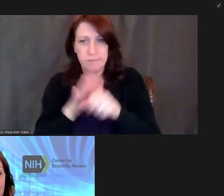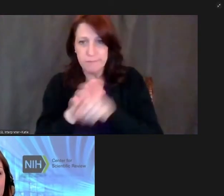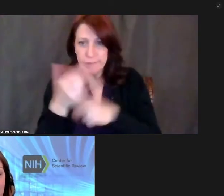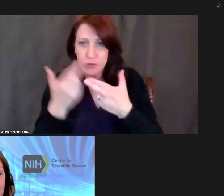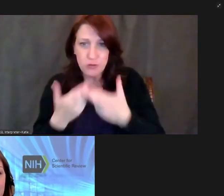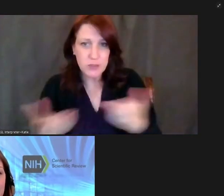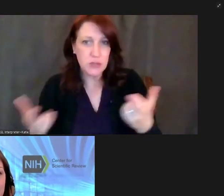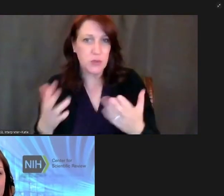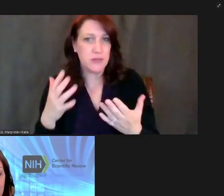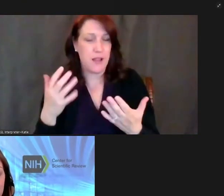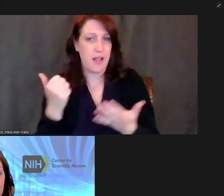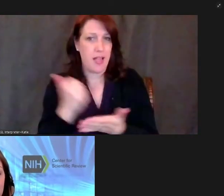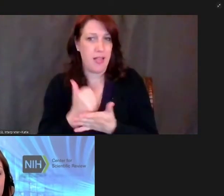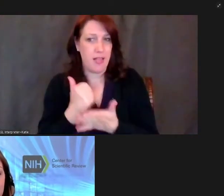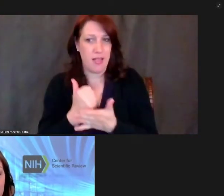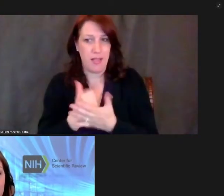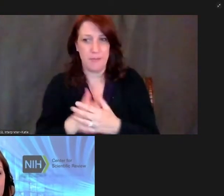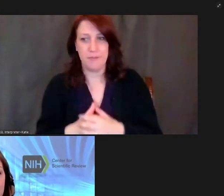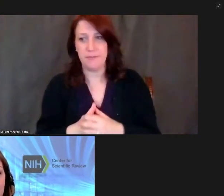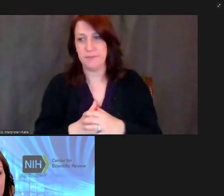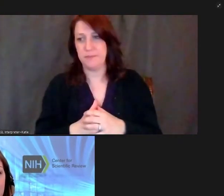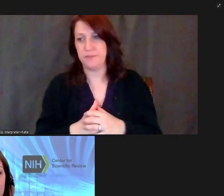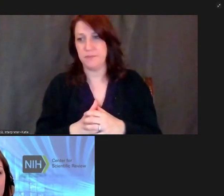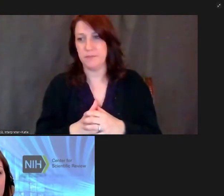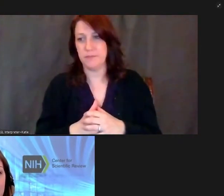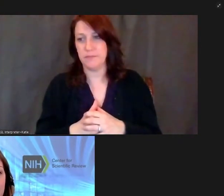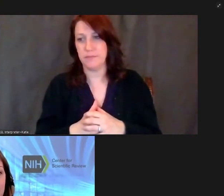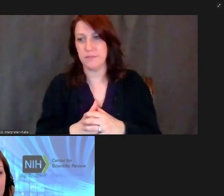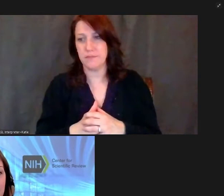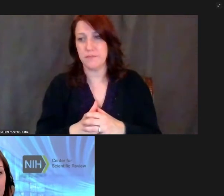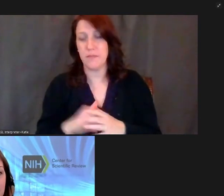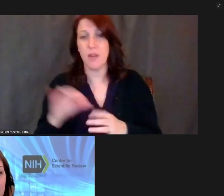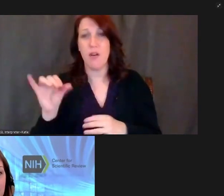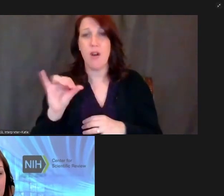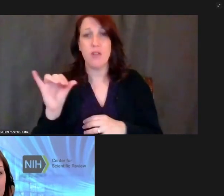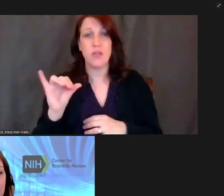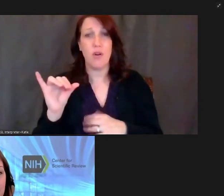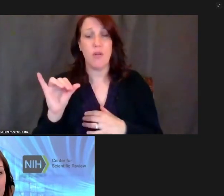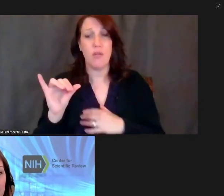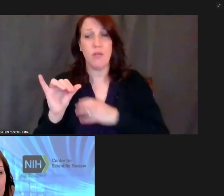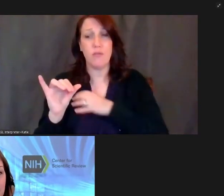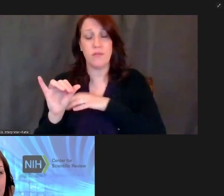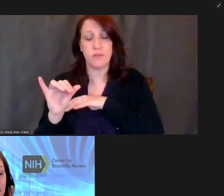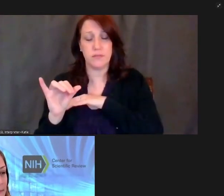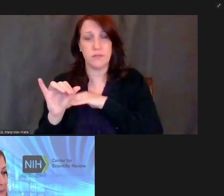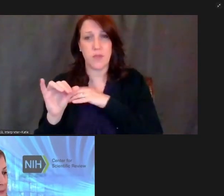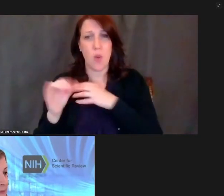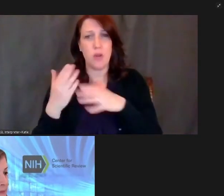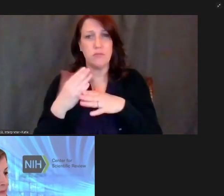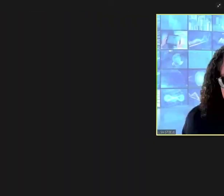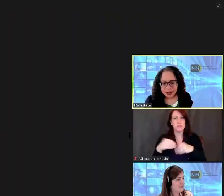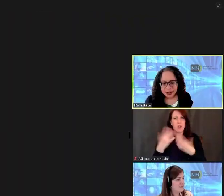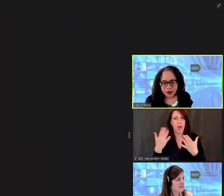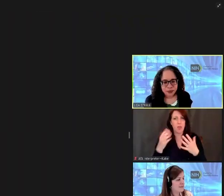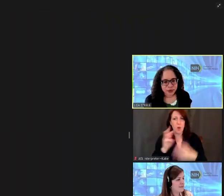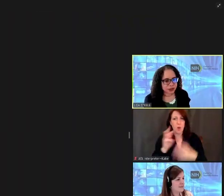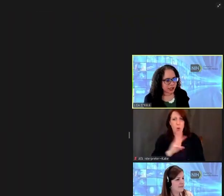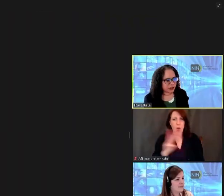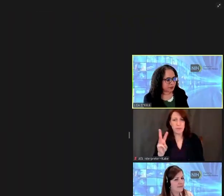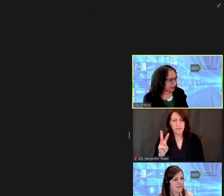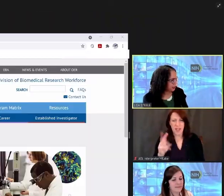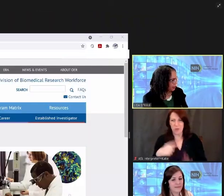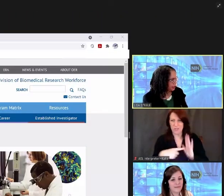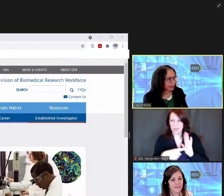you. I also want to share another website that will probably be really helpful